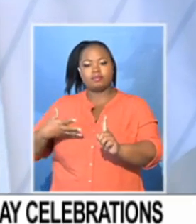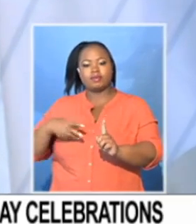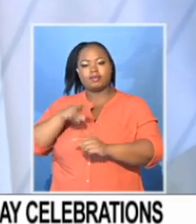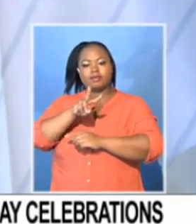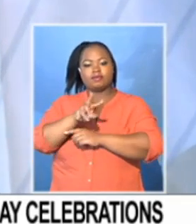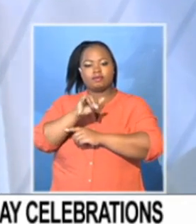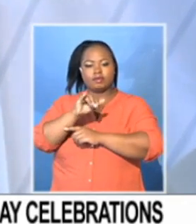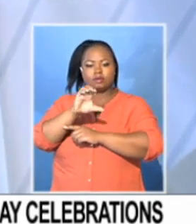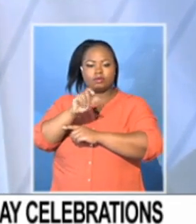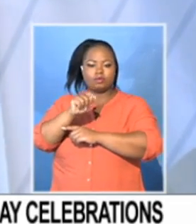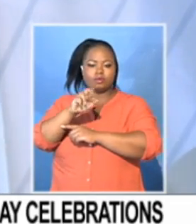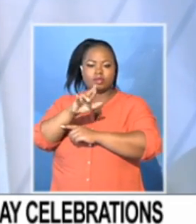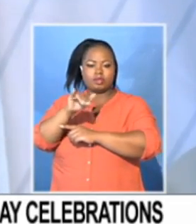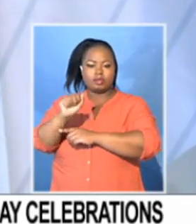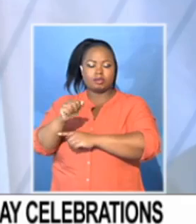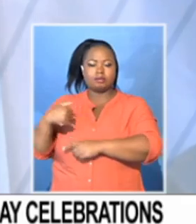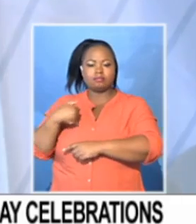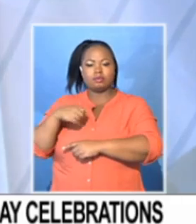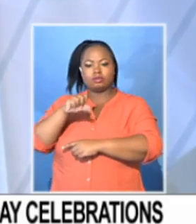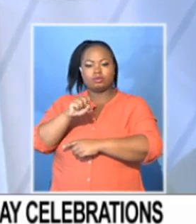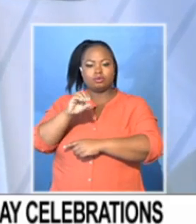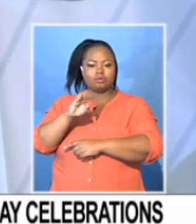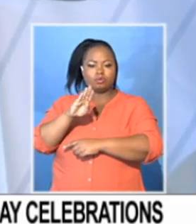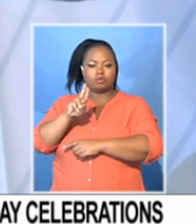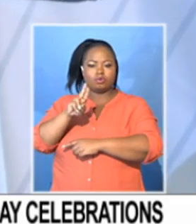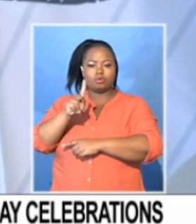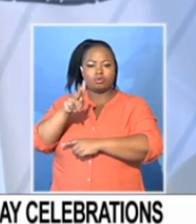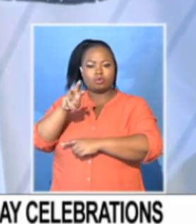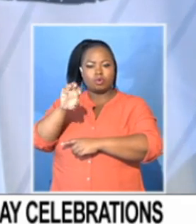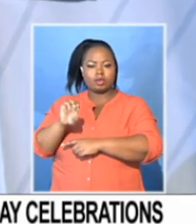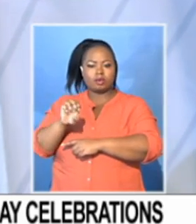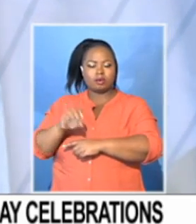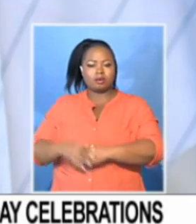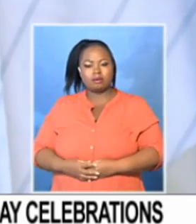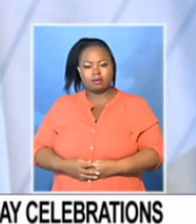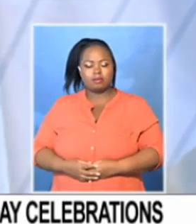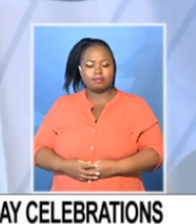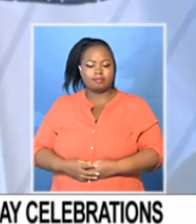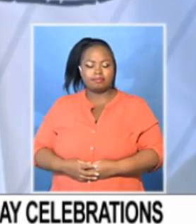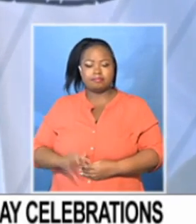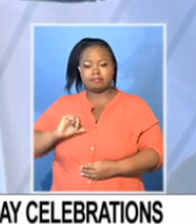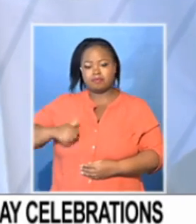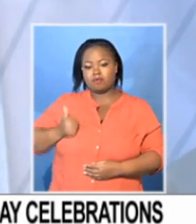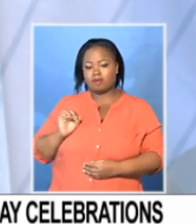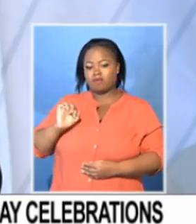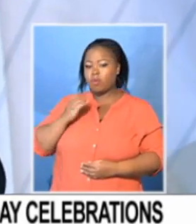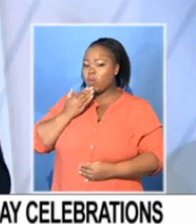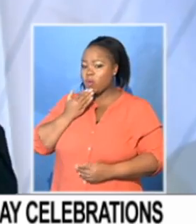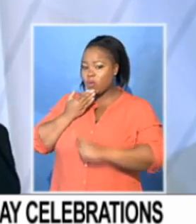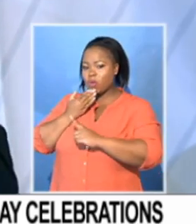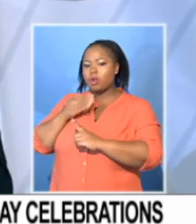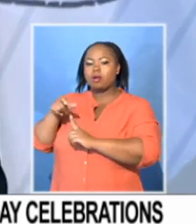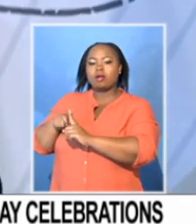Sobukwe, the wife of the Pan-Africanist Congress leader Robert